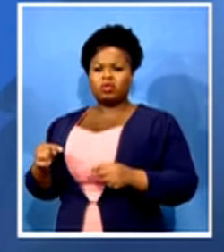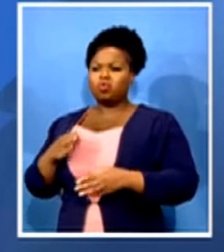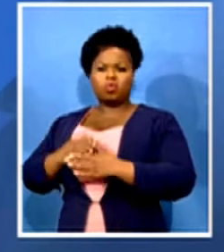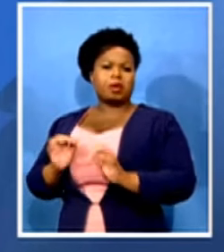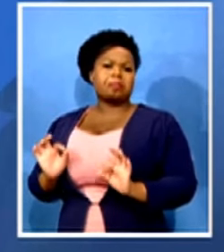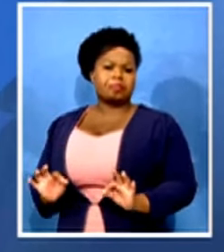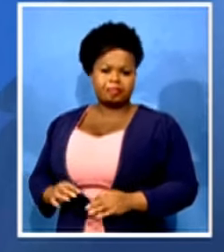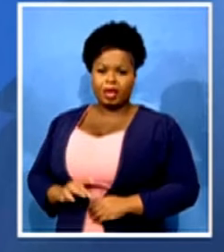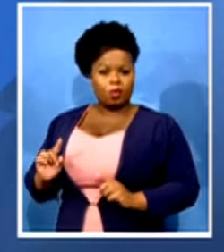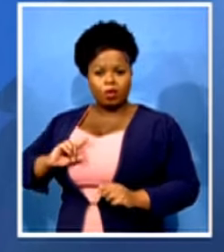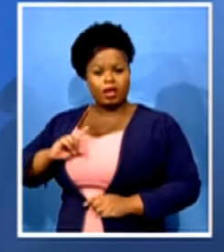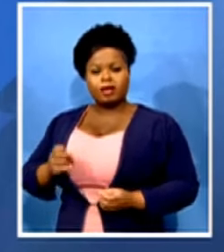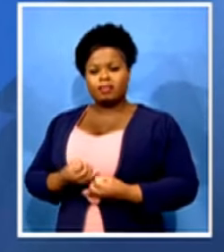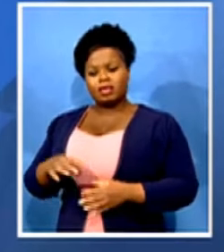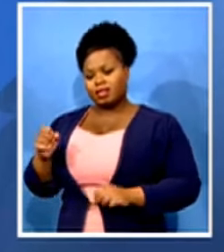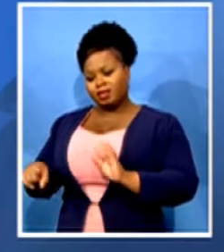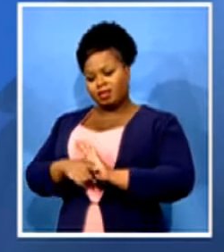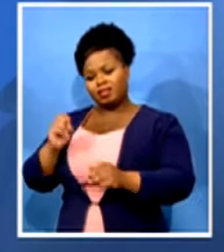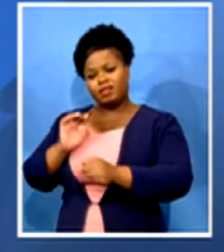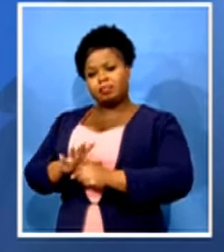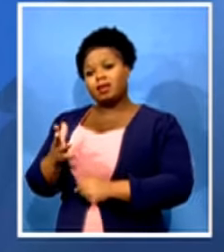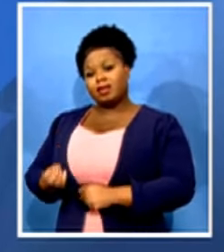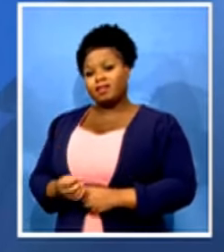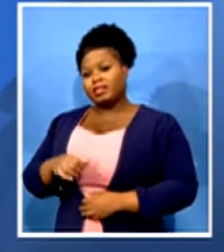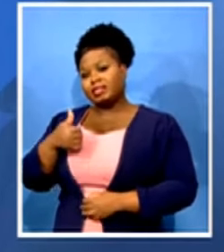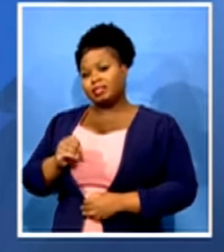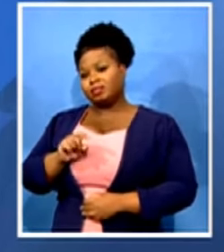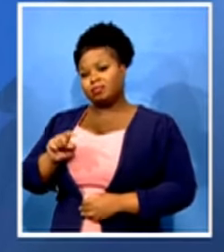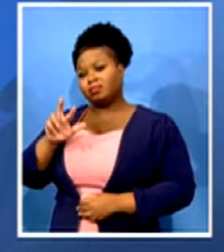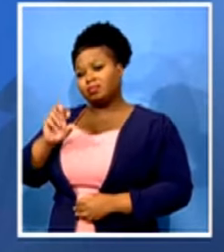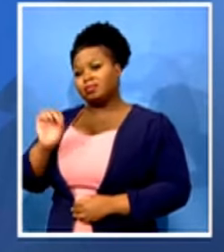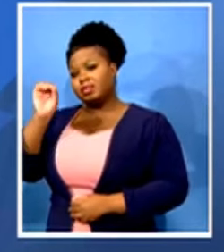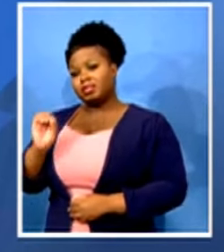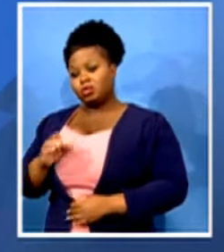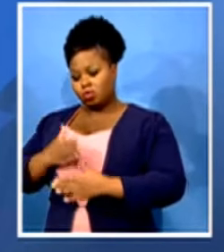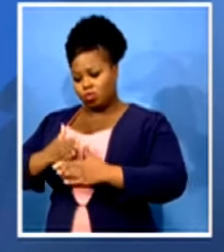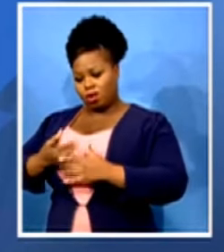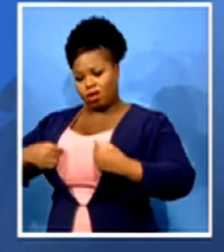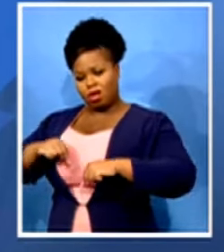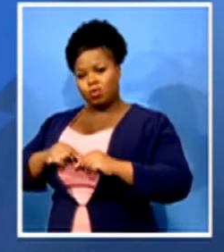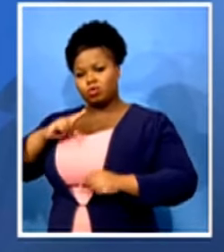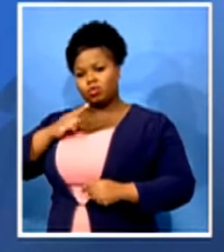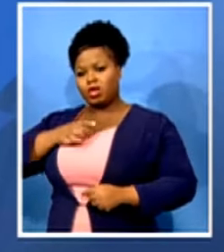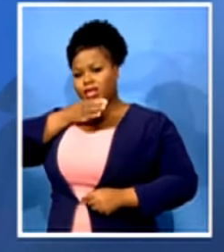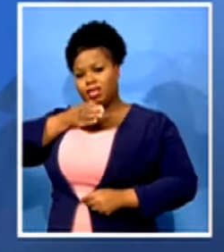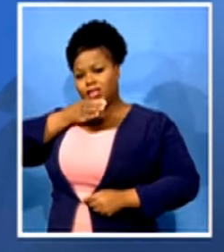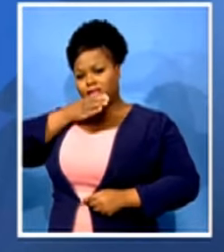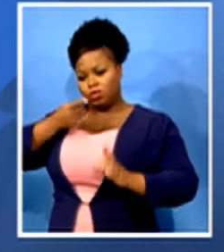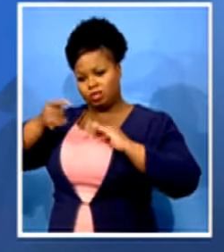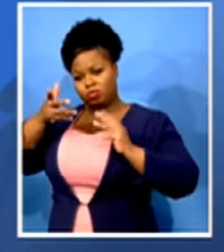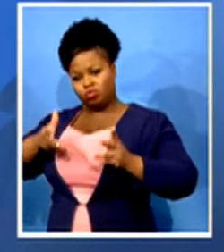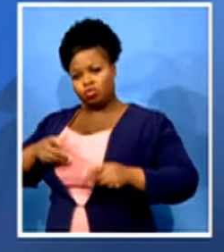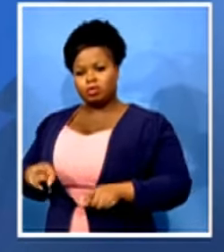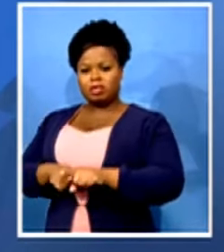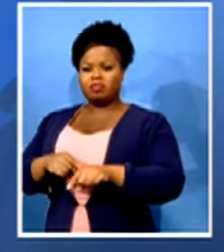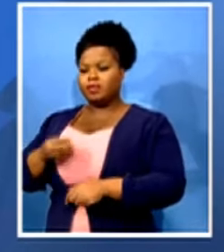impact. 60 to 80% of our trade comes from dinner time trade. Without a proper curfew, we can't even serve dinner. So our